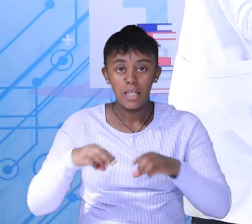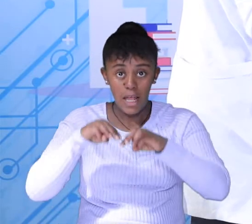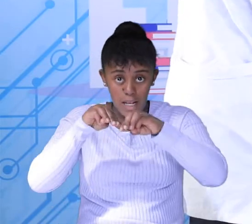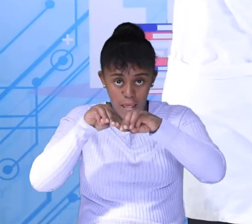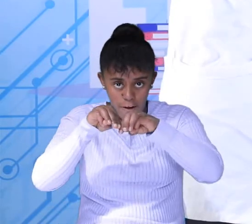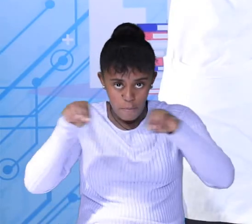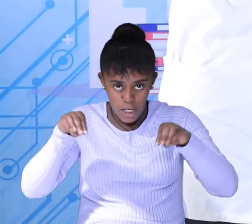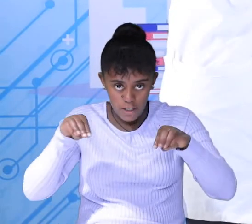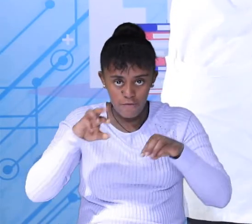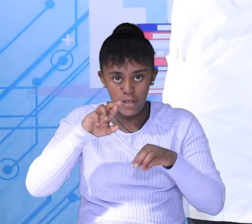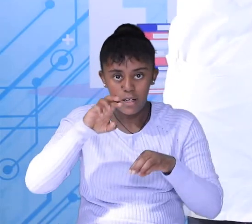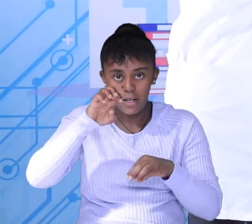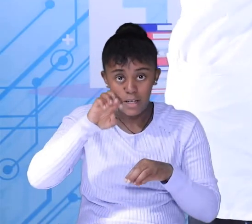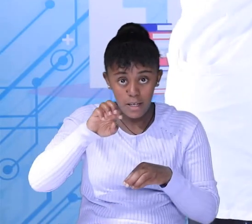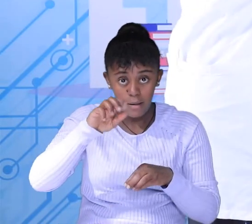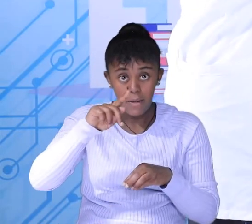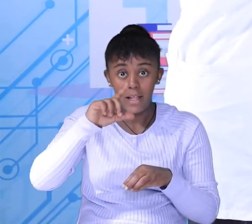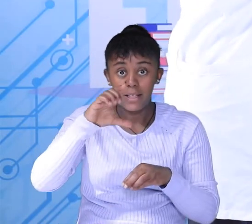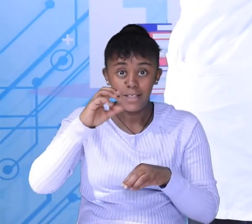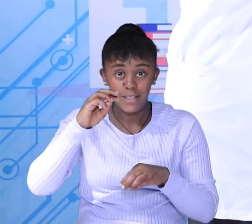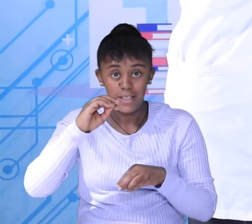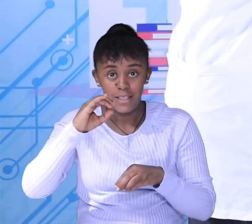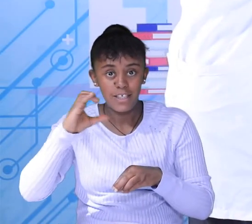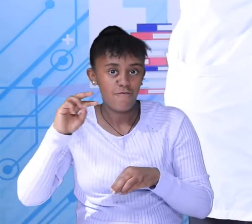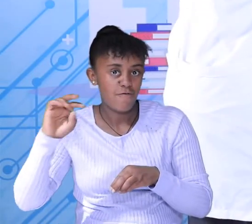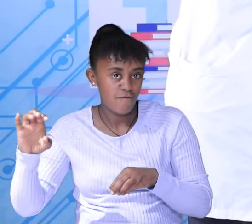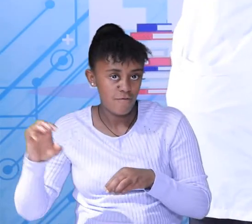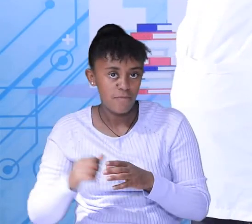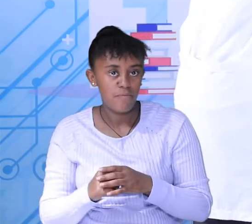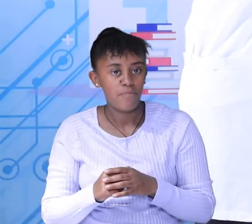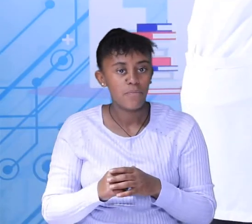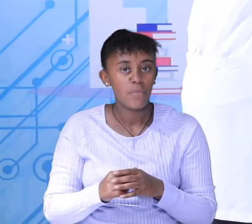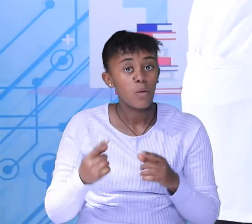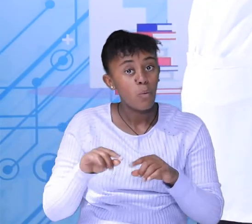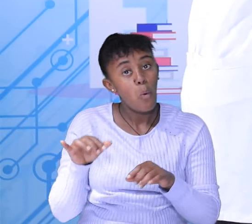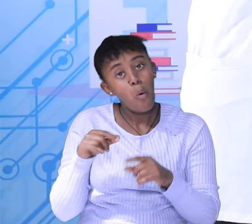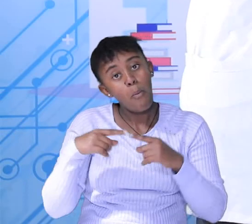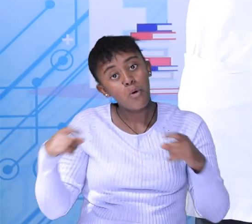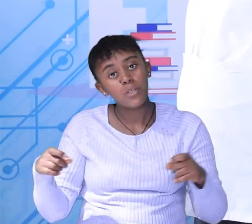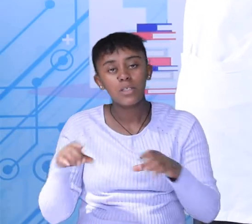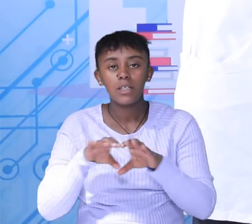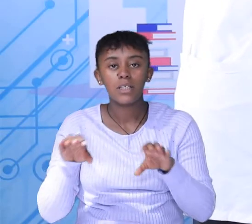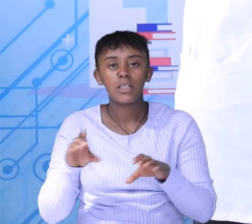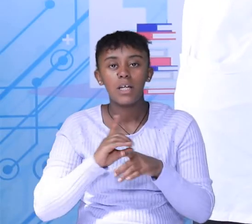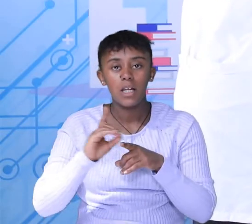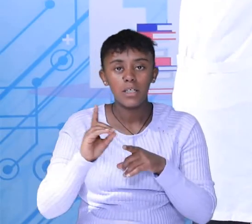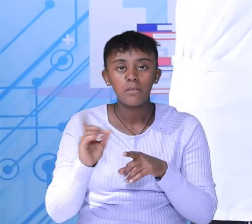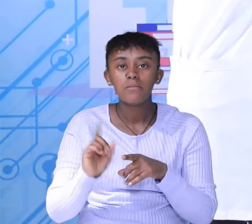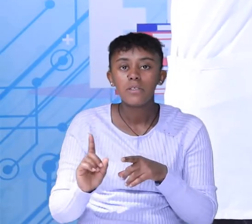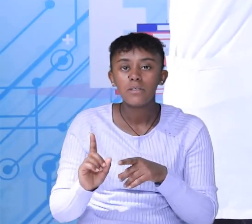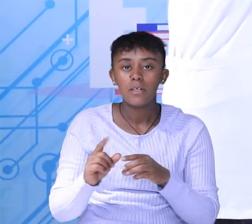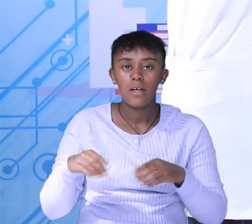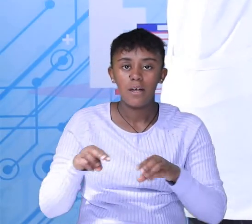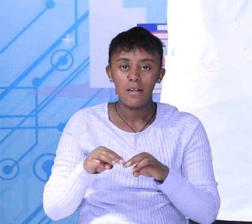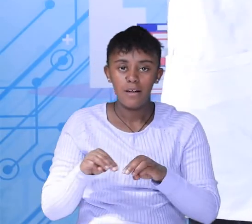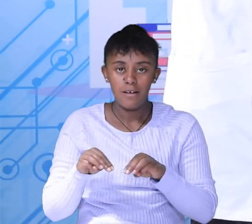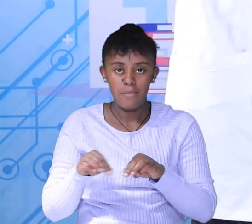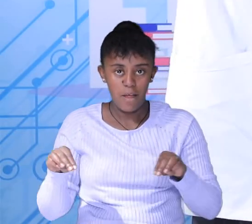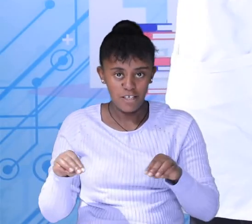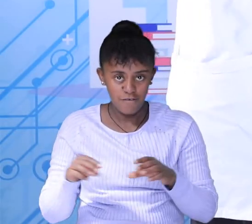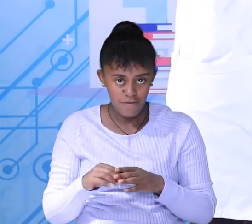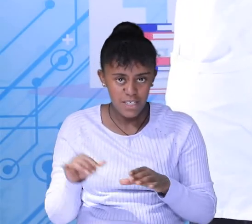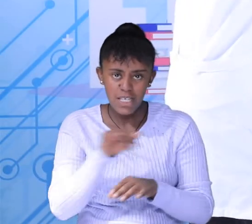this point is like concentric circle. So if we take straight current carrying conductor, and that straight current